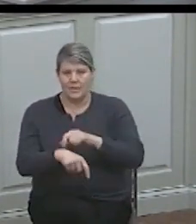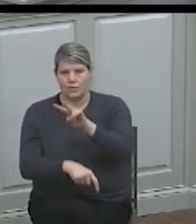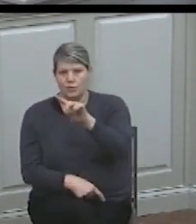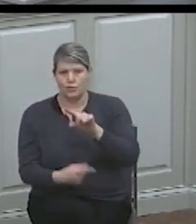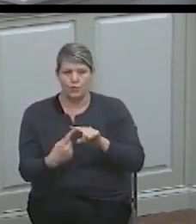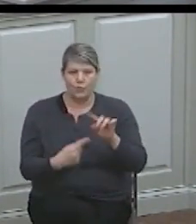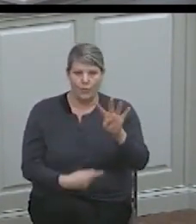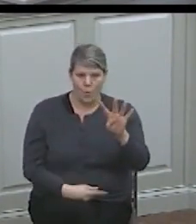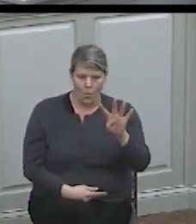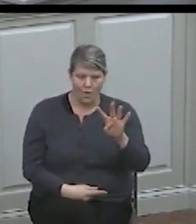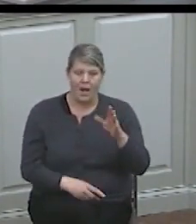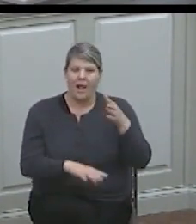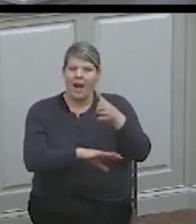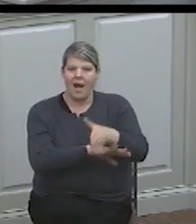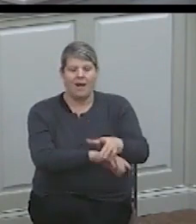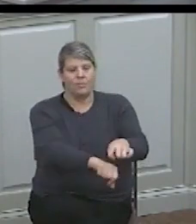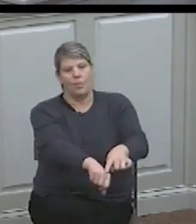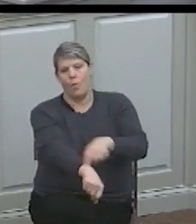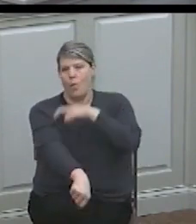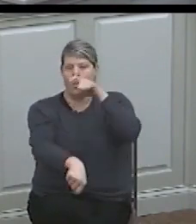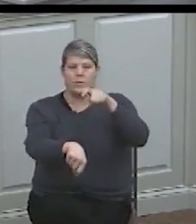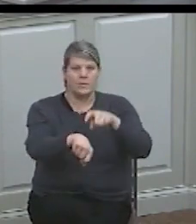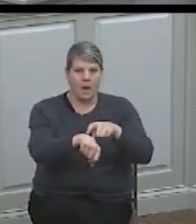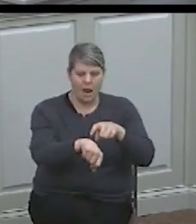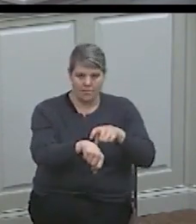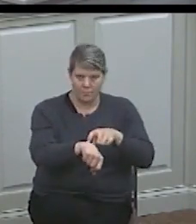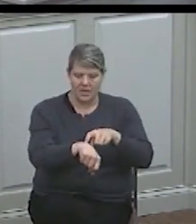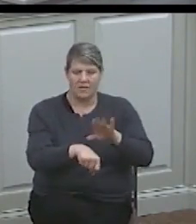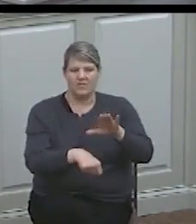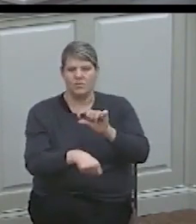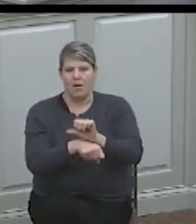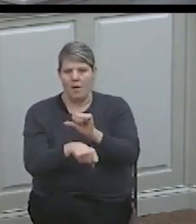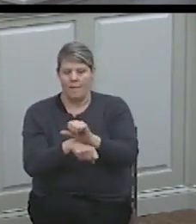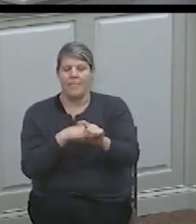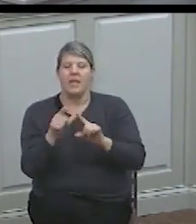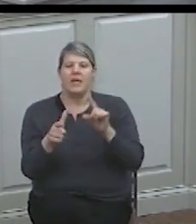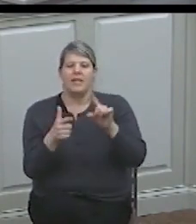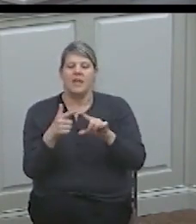after a nice long career. And then on Saturday,